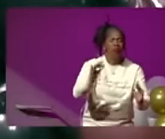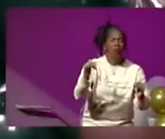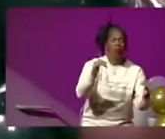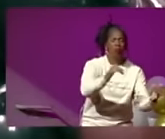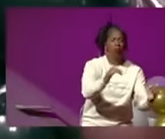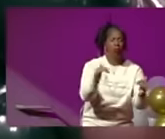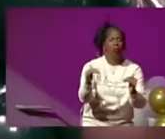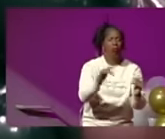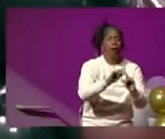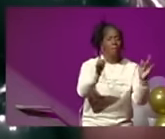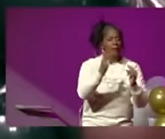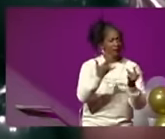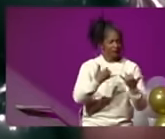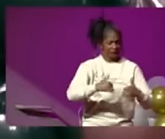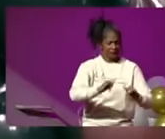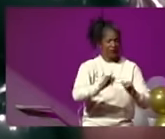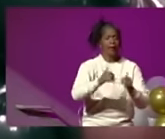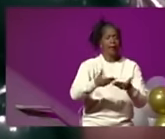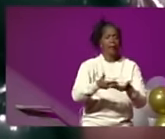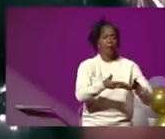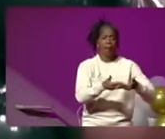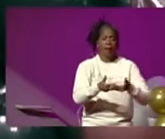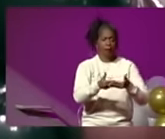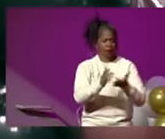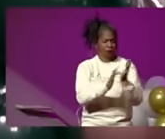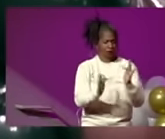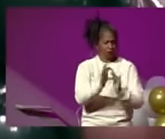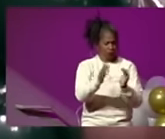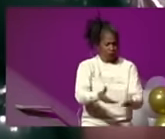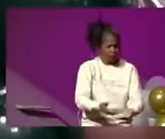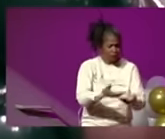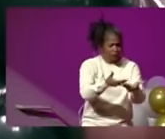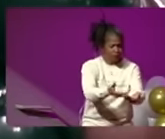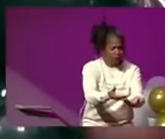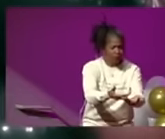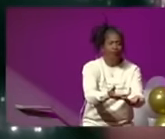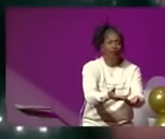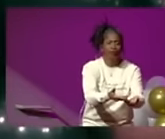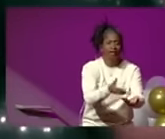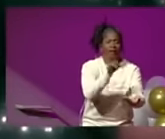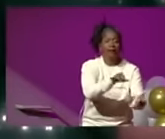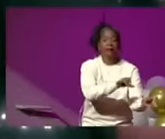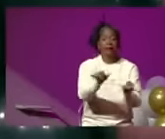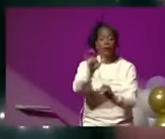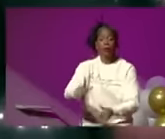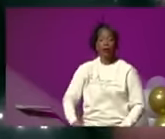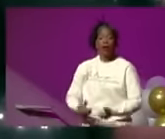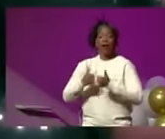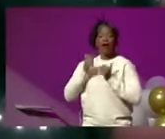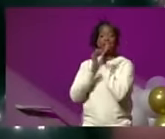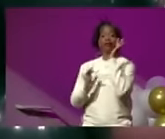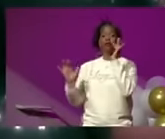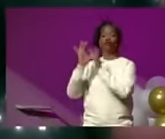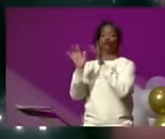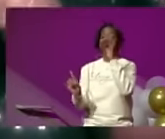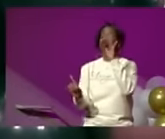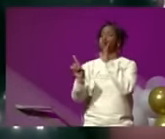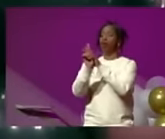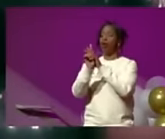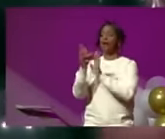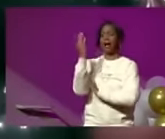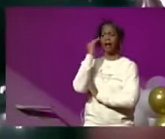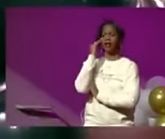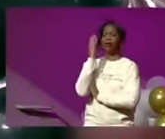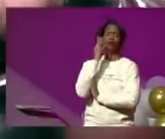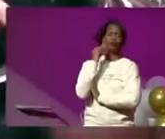us he shows up with us in the midst of our pain. And that's the word God wanted me to give somebody